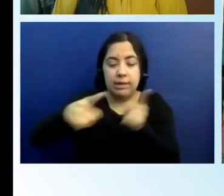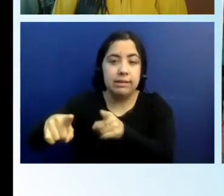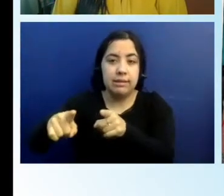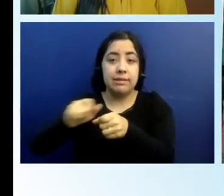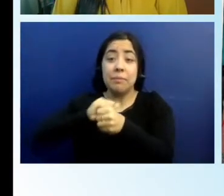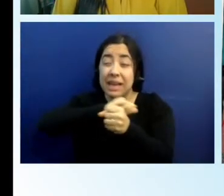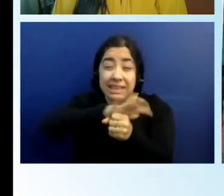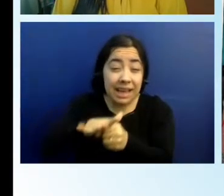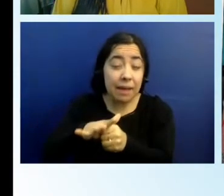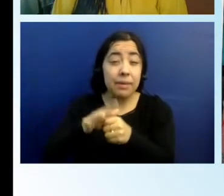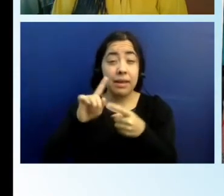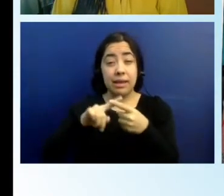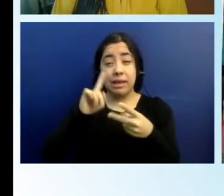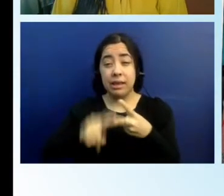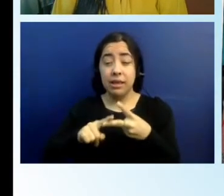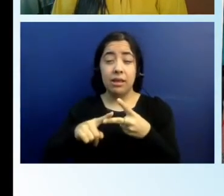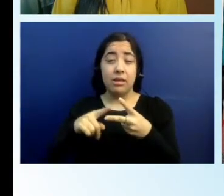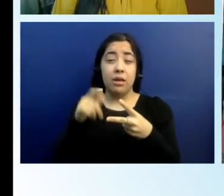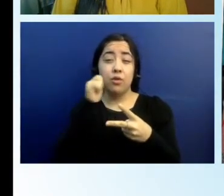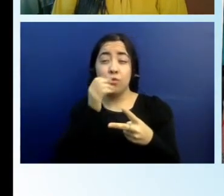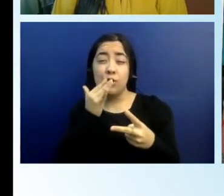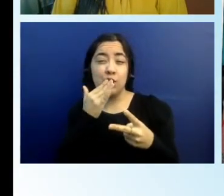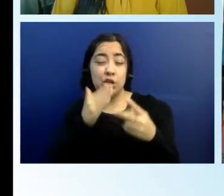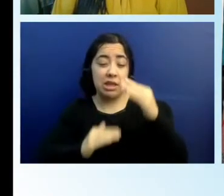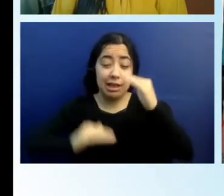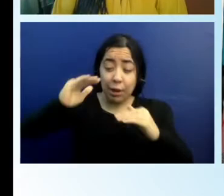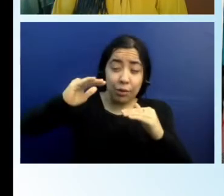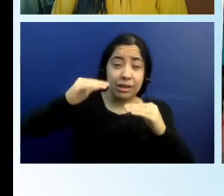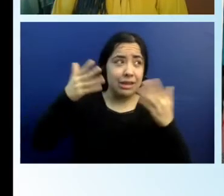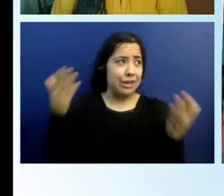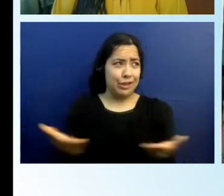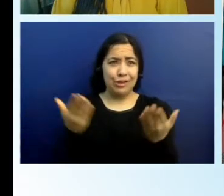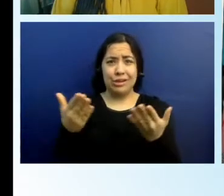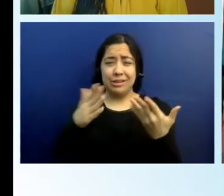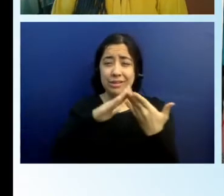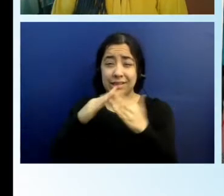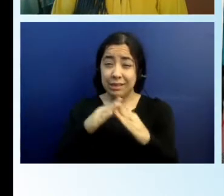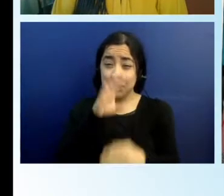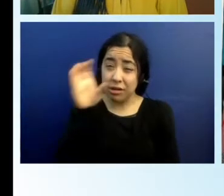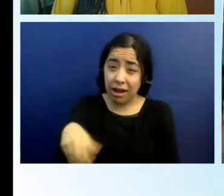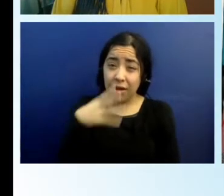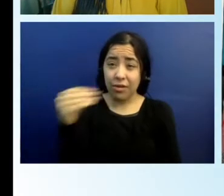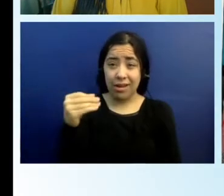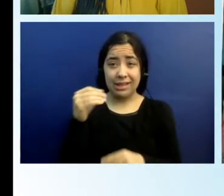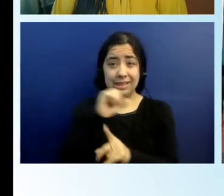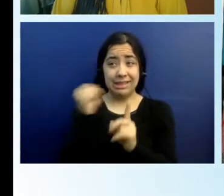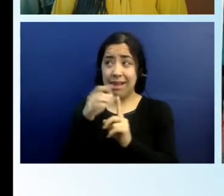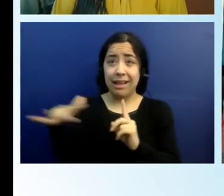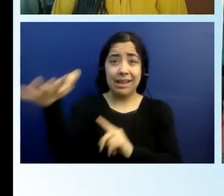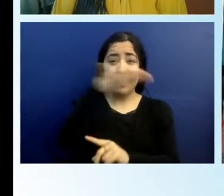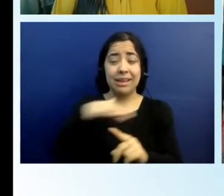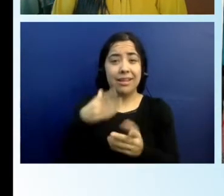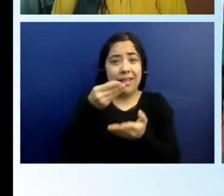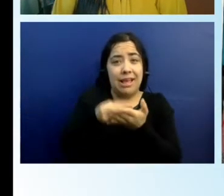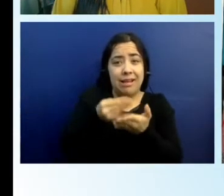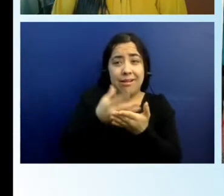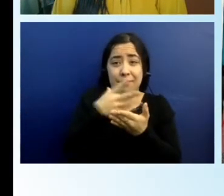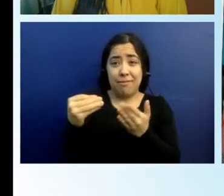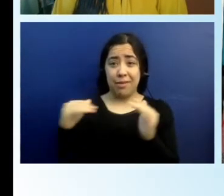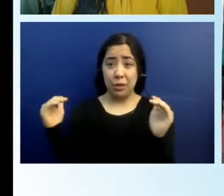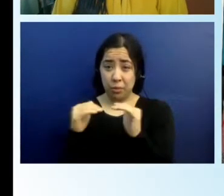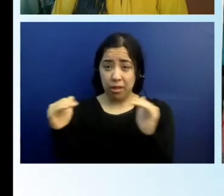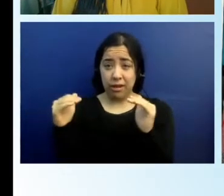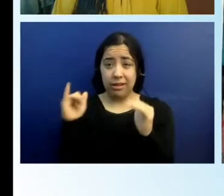racial inequity that exists in our city and in our society. the economic inequality, and that